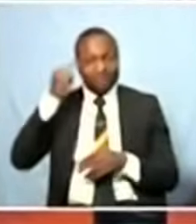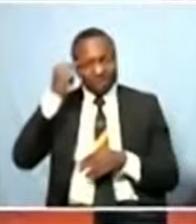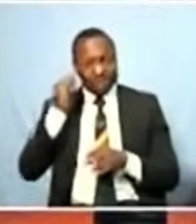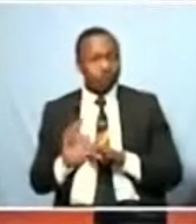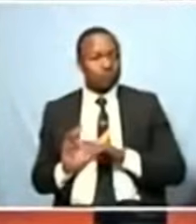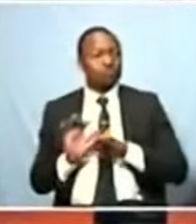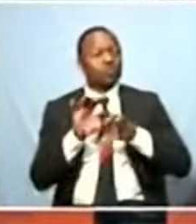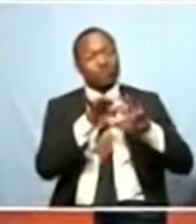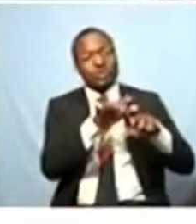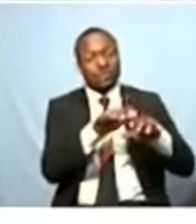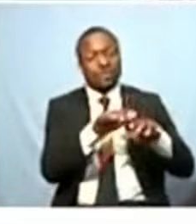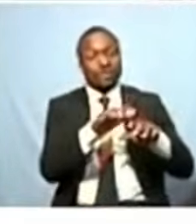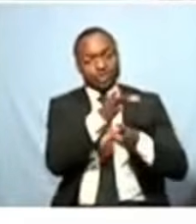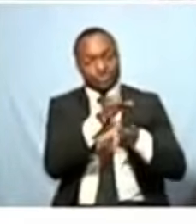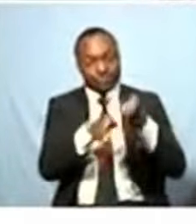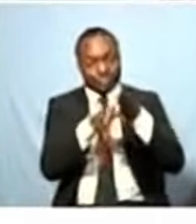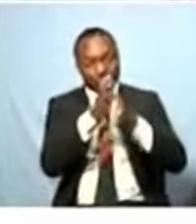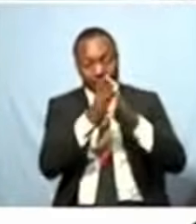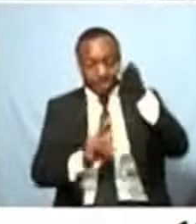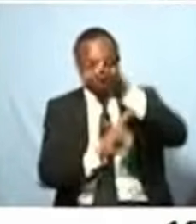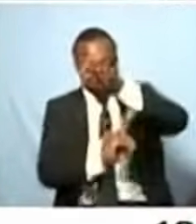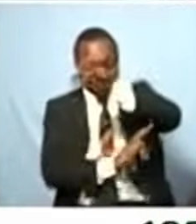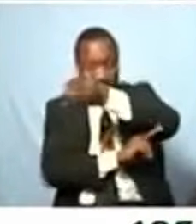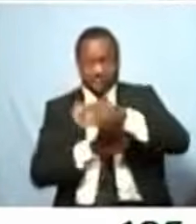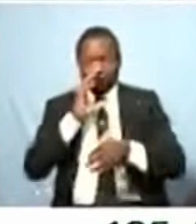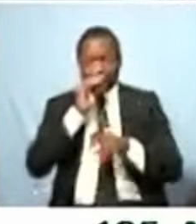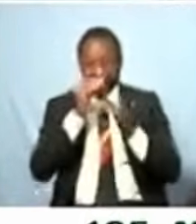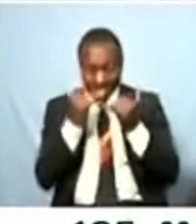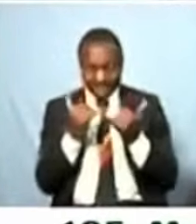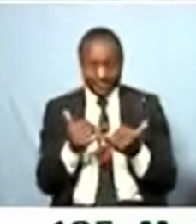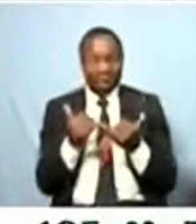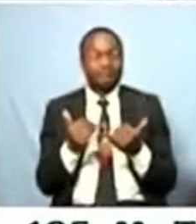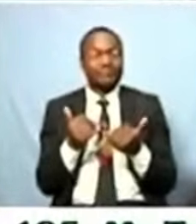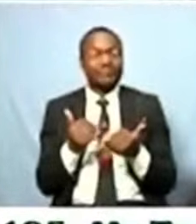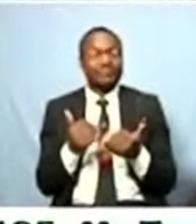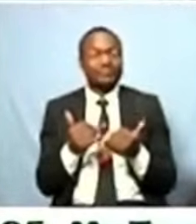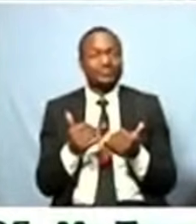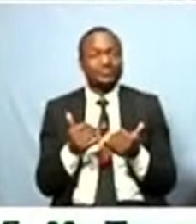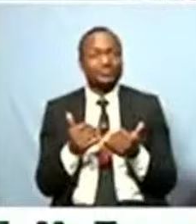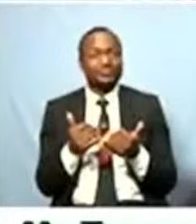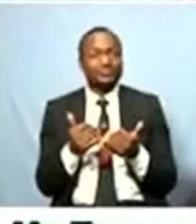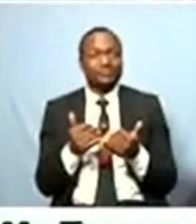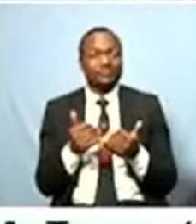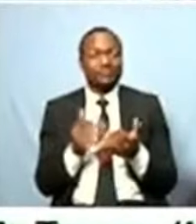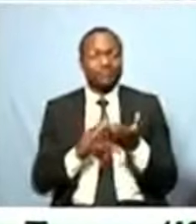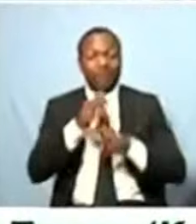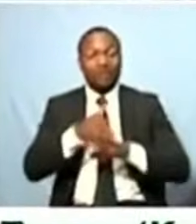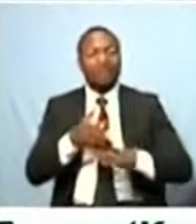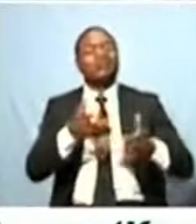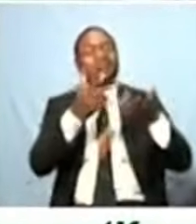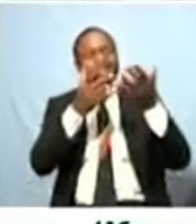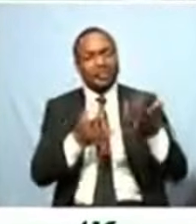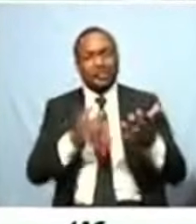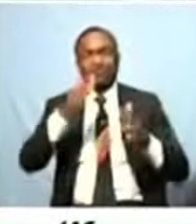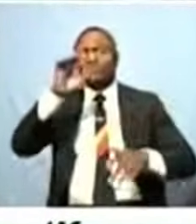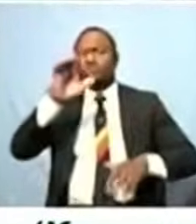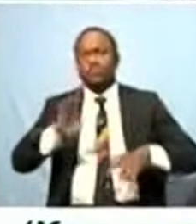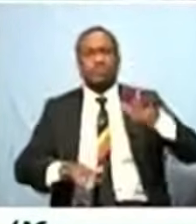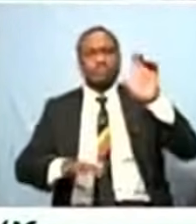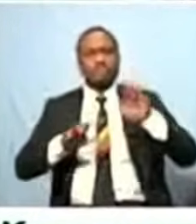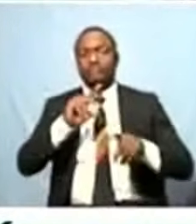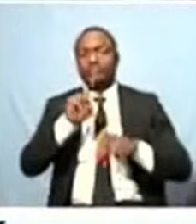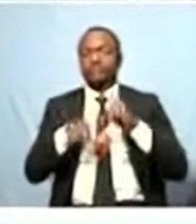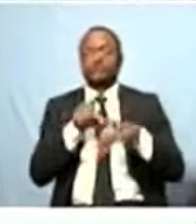move in to construct that bridge? Because even as we are talking right now, after a heavy downpour, people are